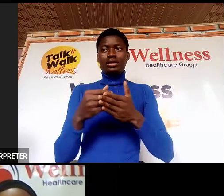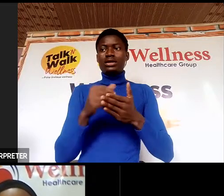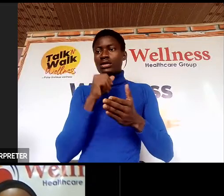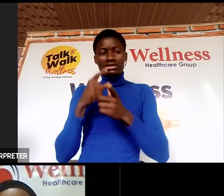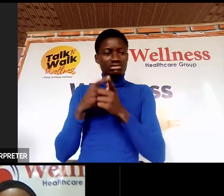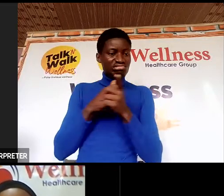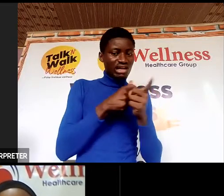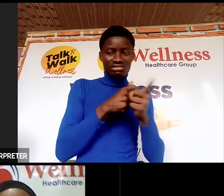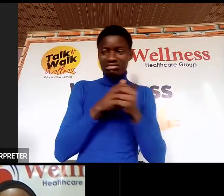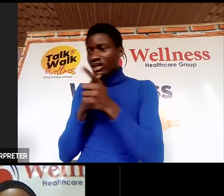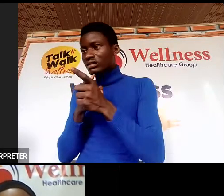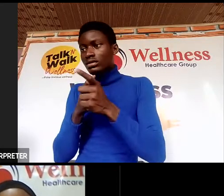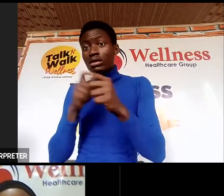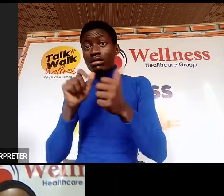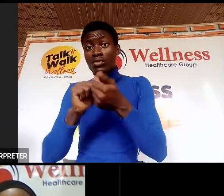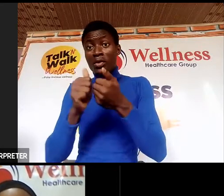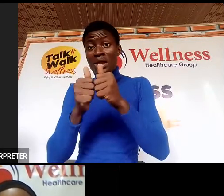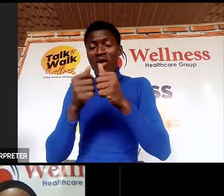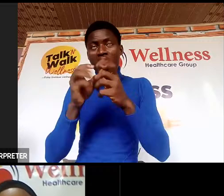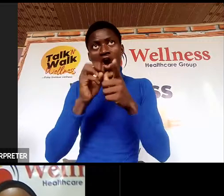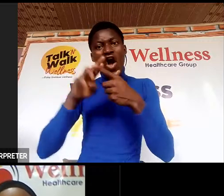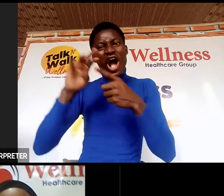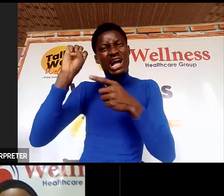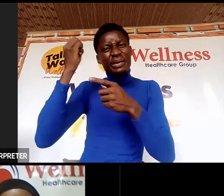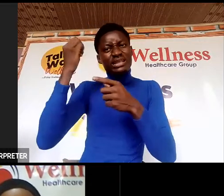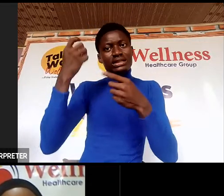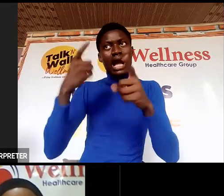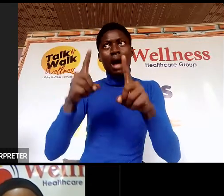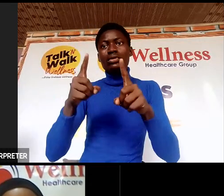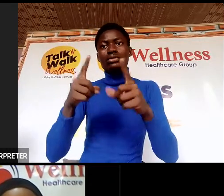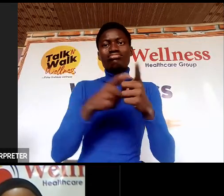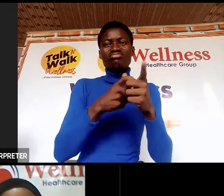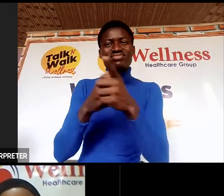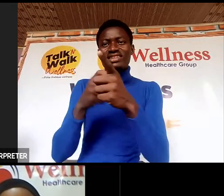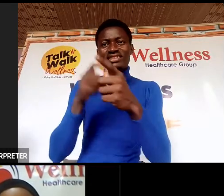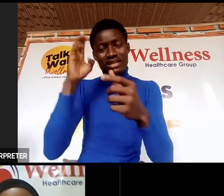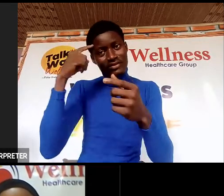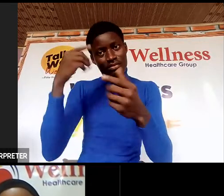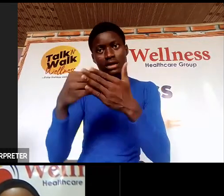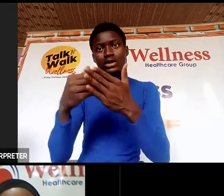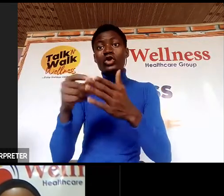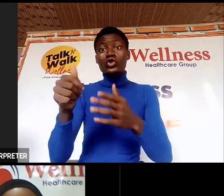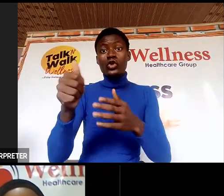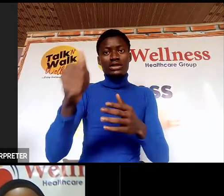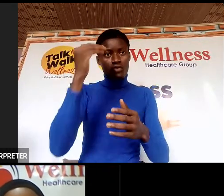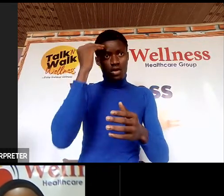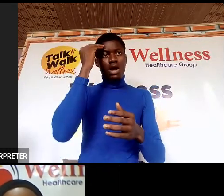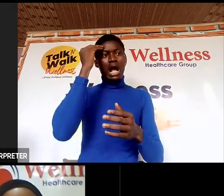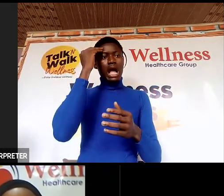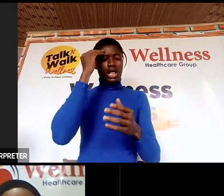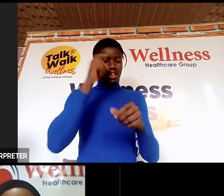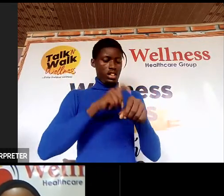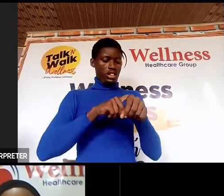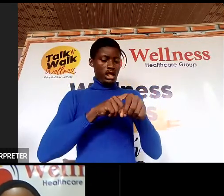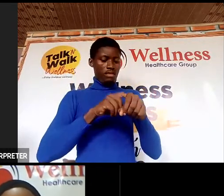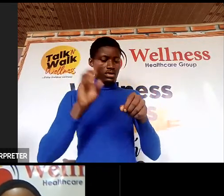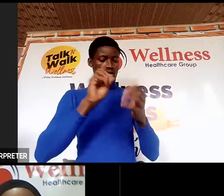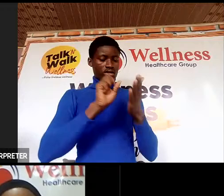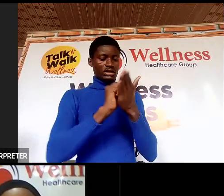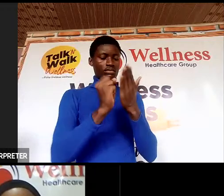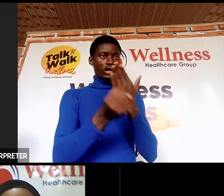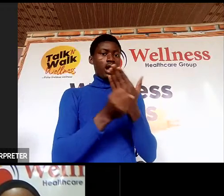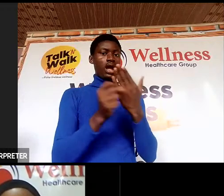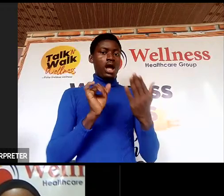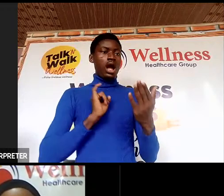okay, in September I'm paying school fees. Okay, in this I'm going to go and do I'm going to pay for my HMO or my wellness